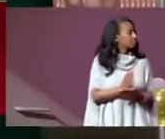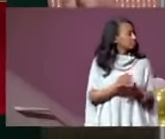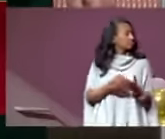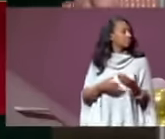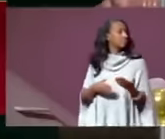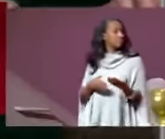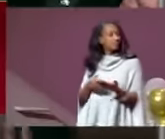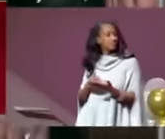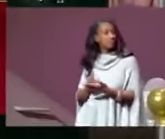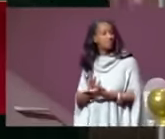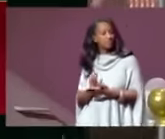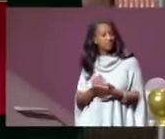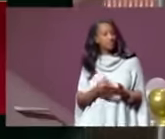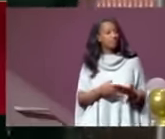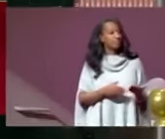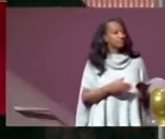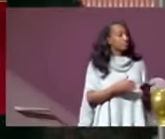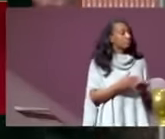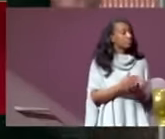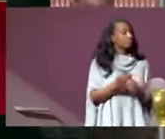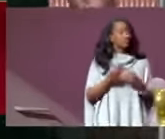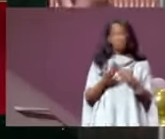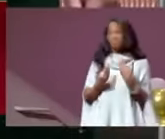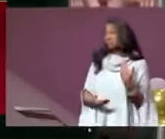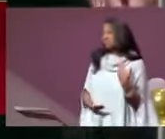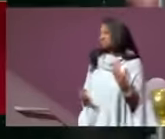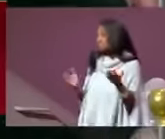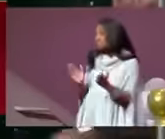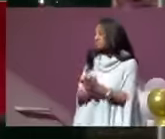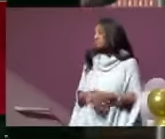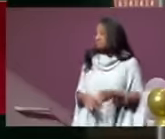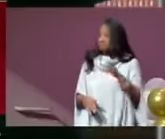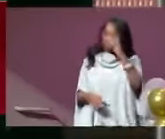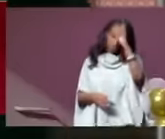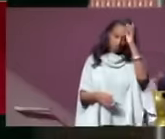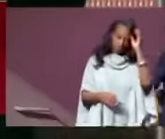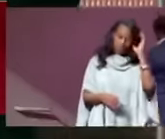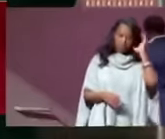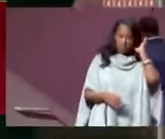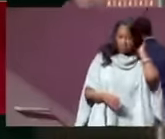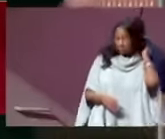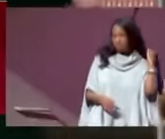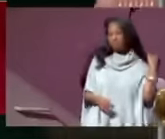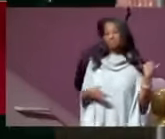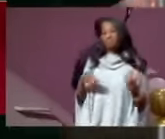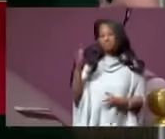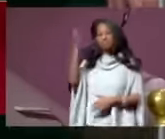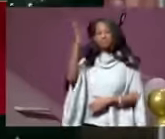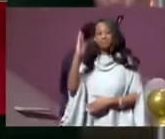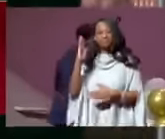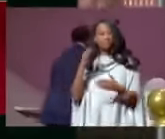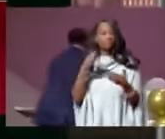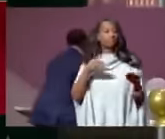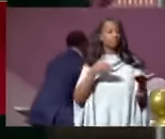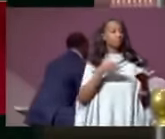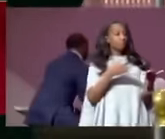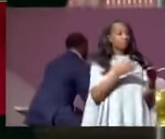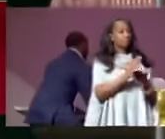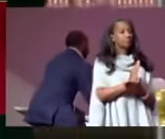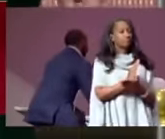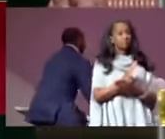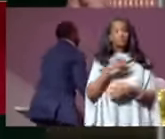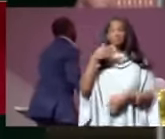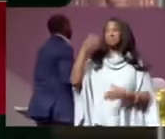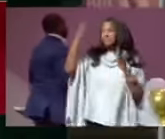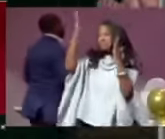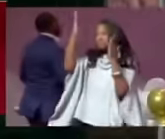with me. He's all right. He's all right with me. He's just all right. He's just all right. He's